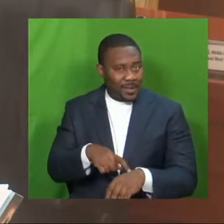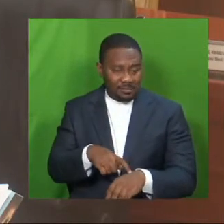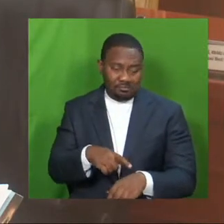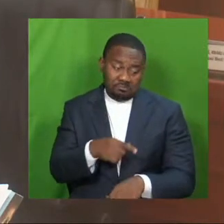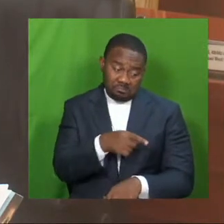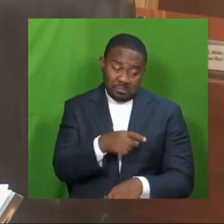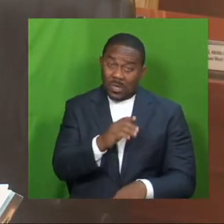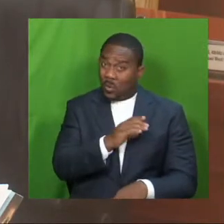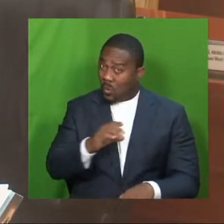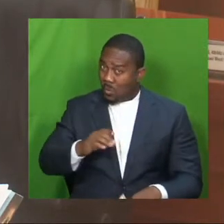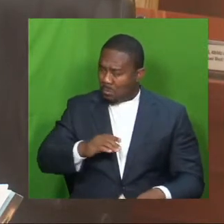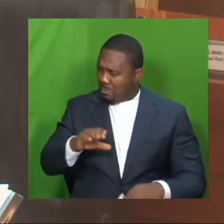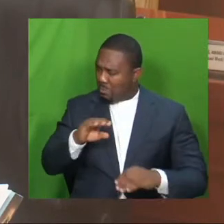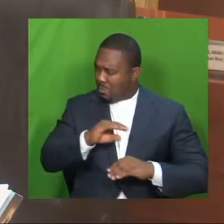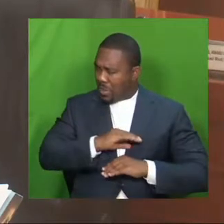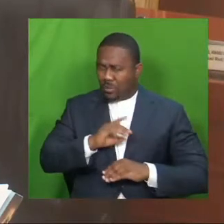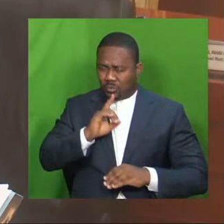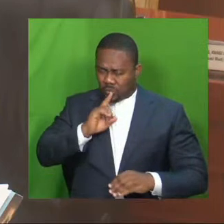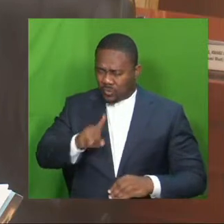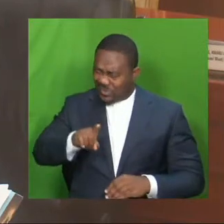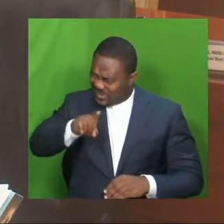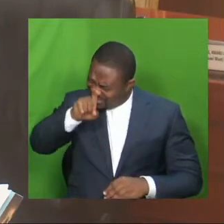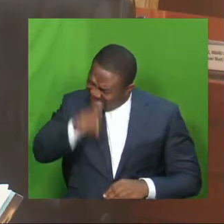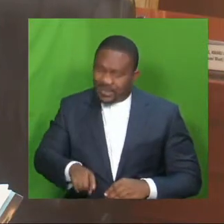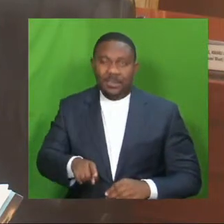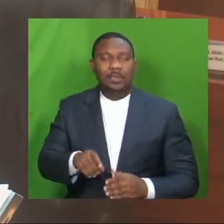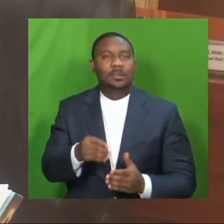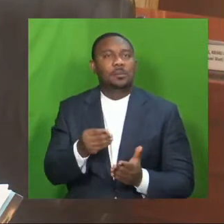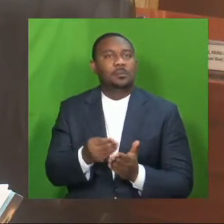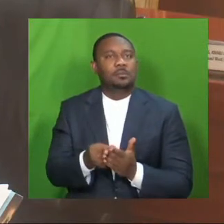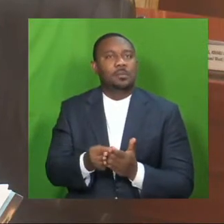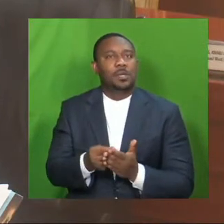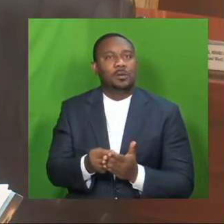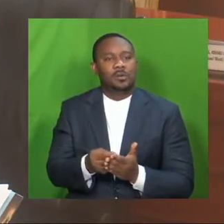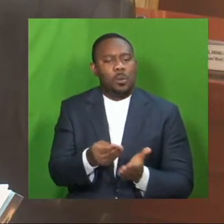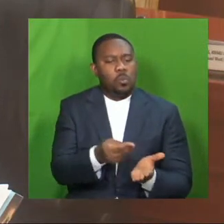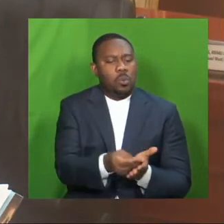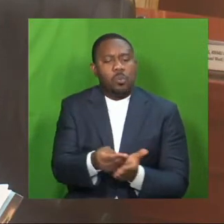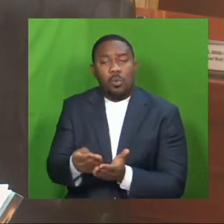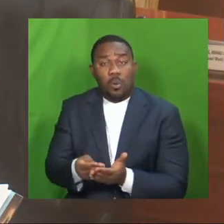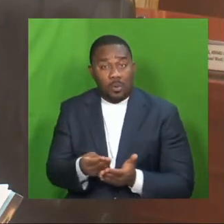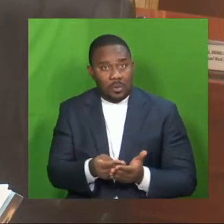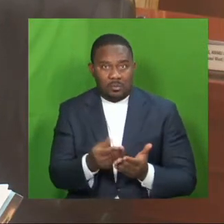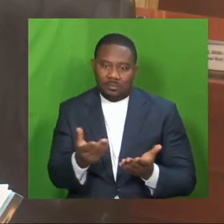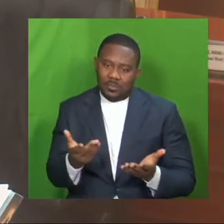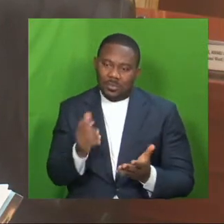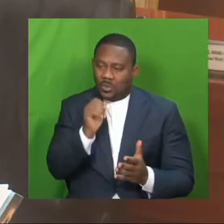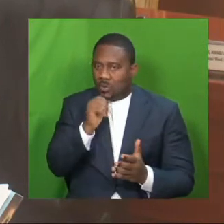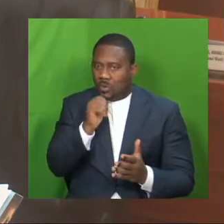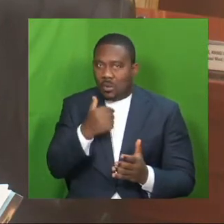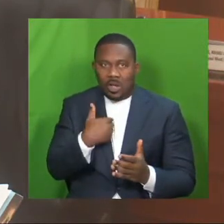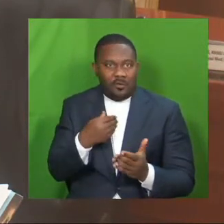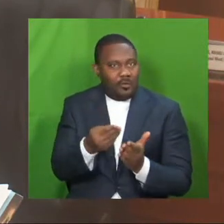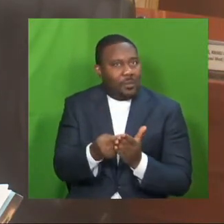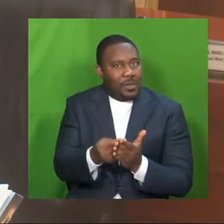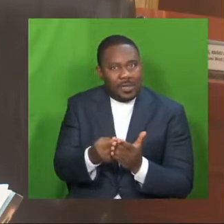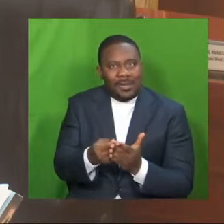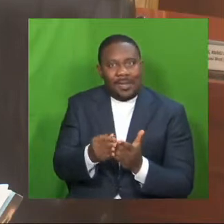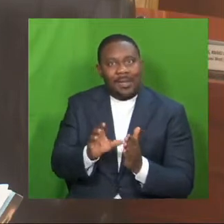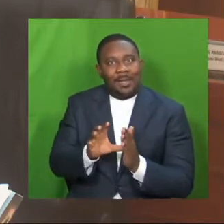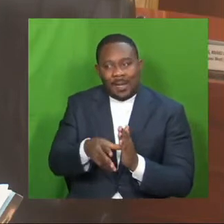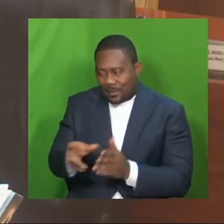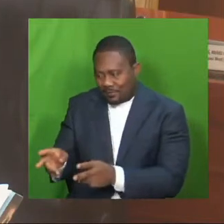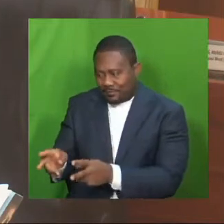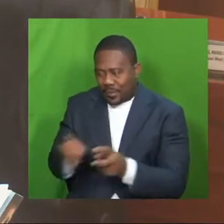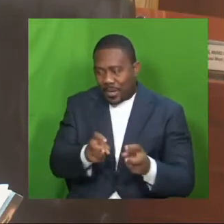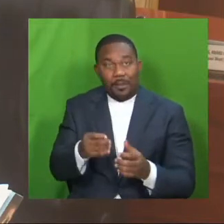satisfied that there has arisen an urgent or unforeseen need for expenditures for which no other provision exists to meet the need.